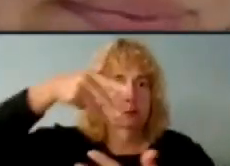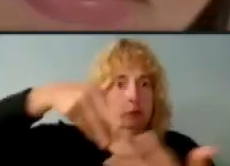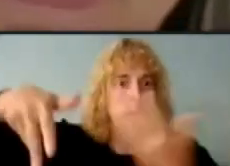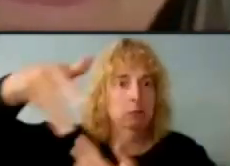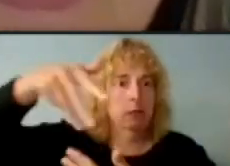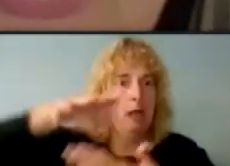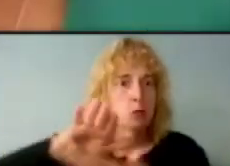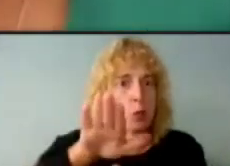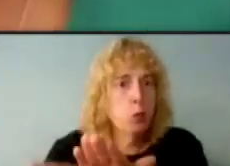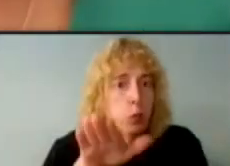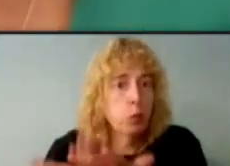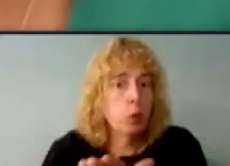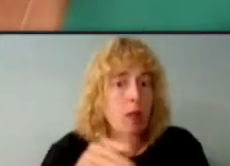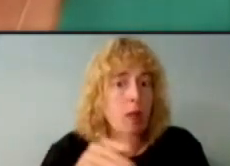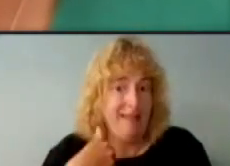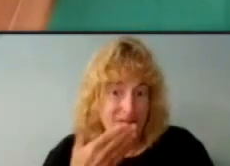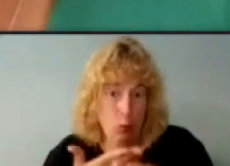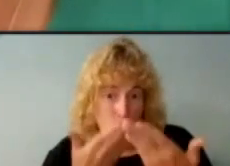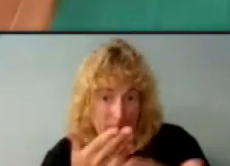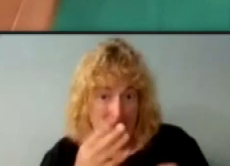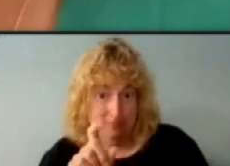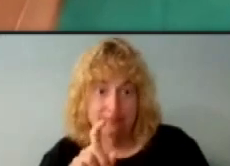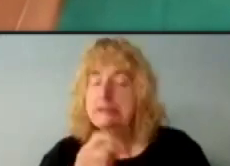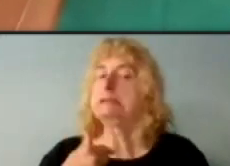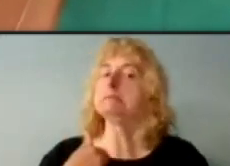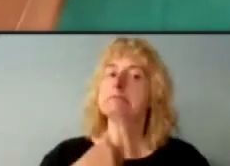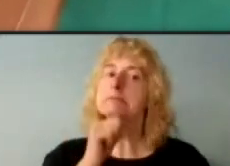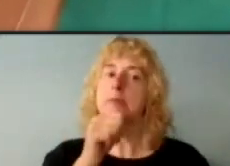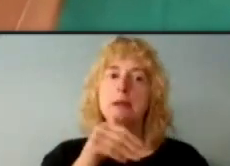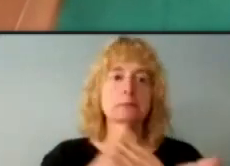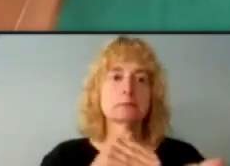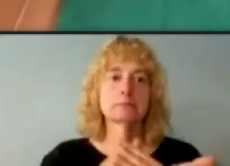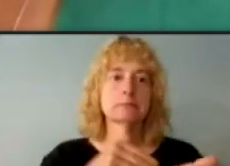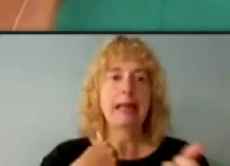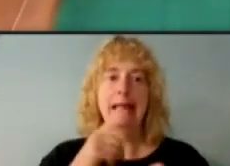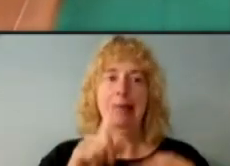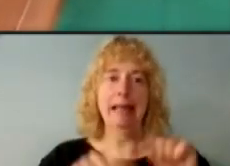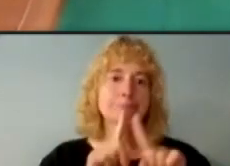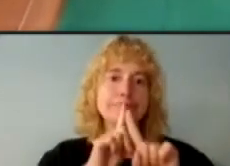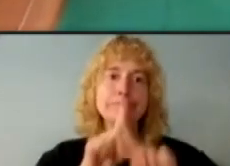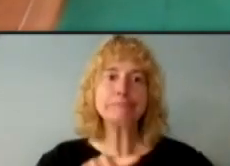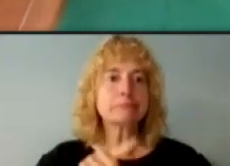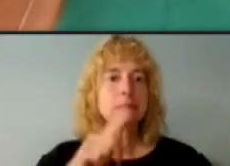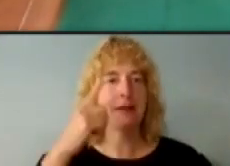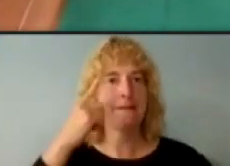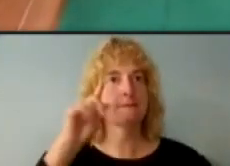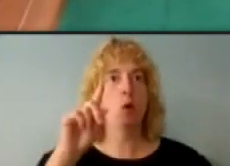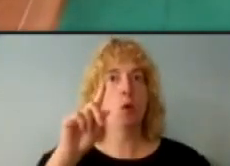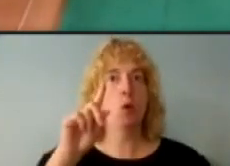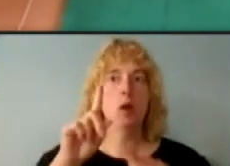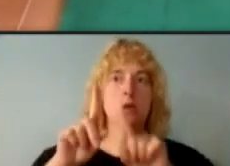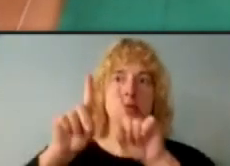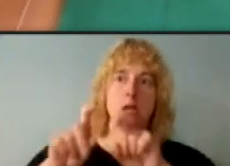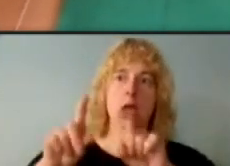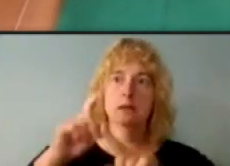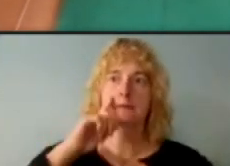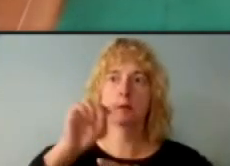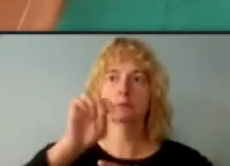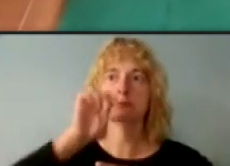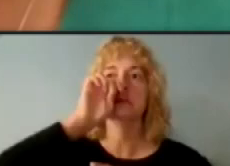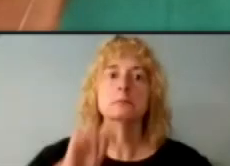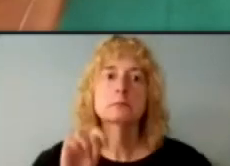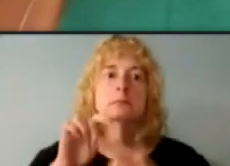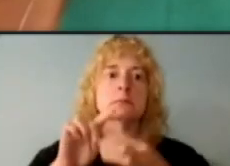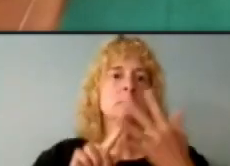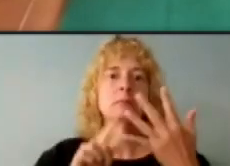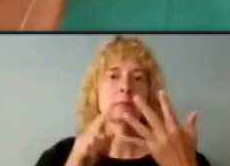that? Yeah, so I'm not a physician, so I can't really speak to the clinical guidance regarding the cadence